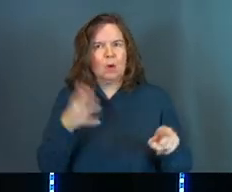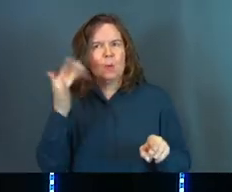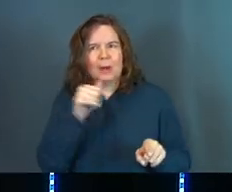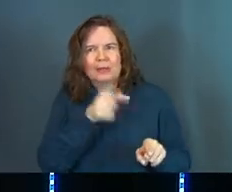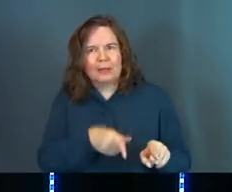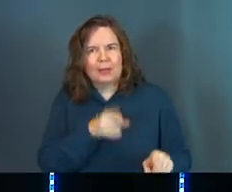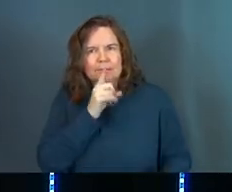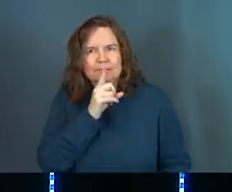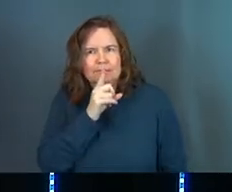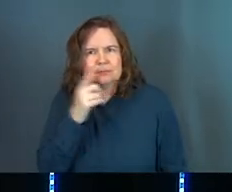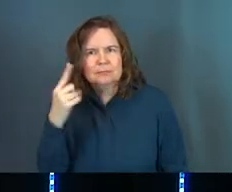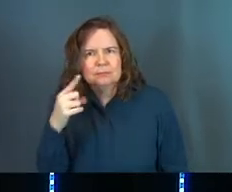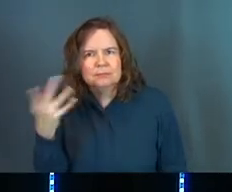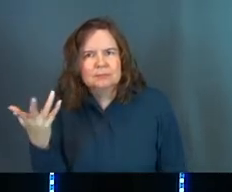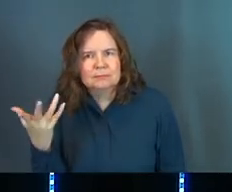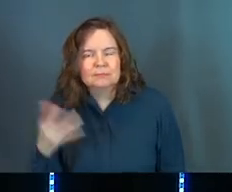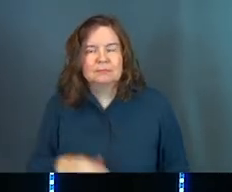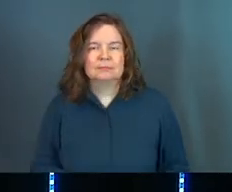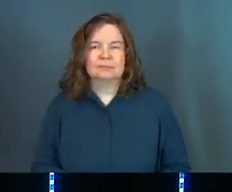it there?